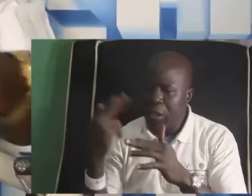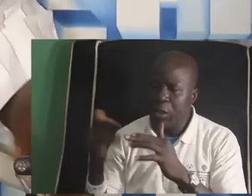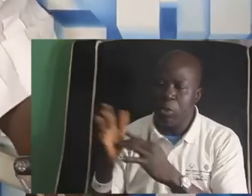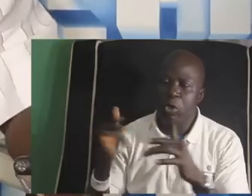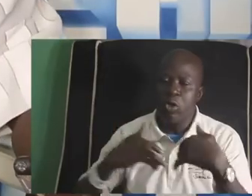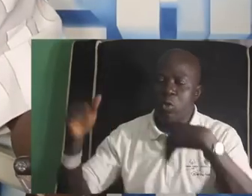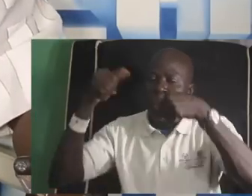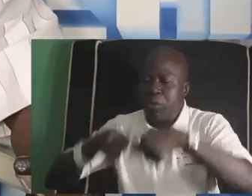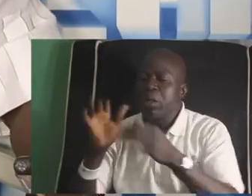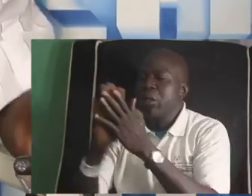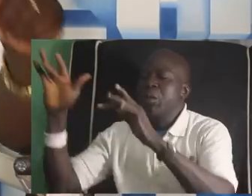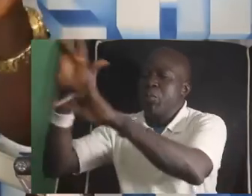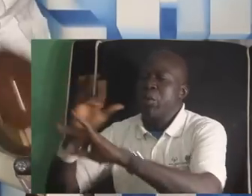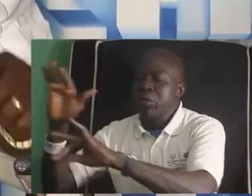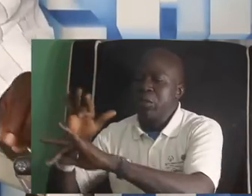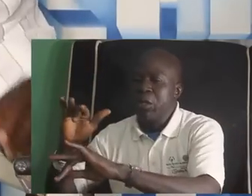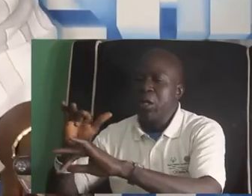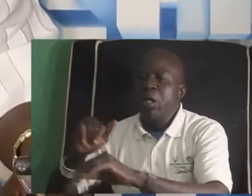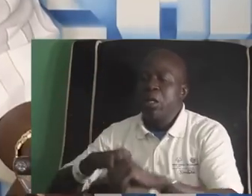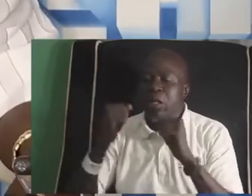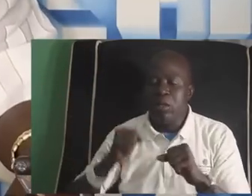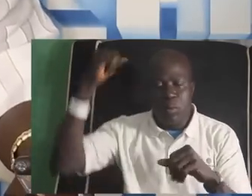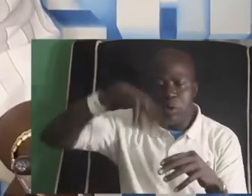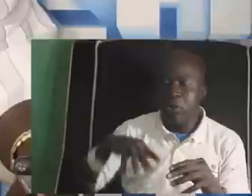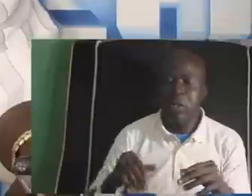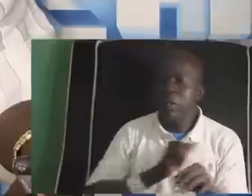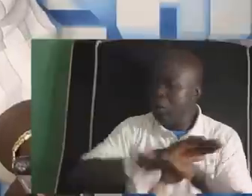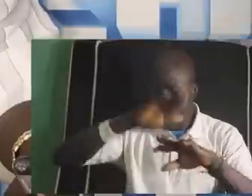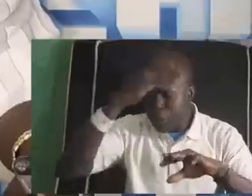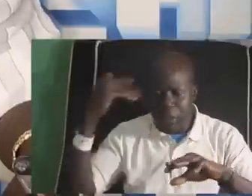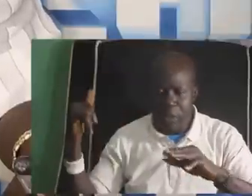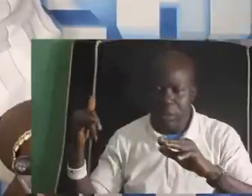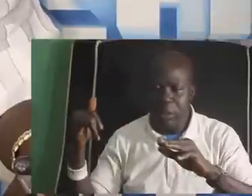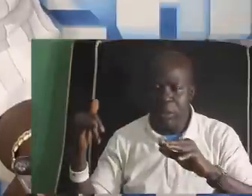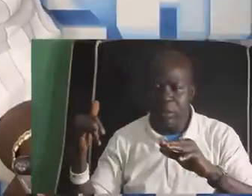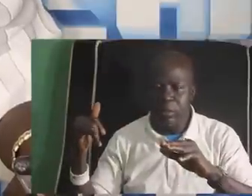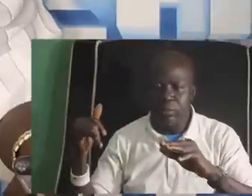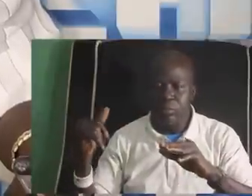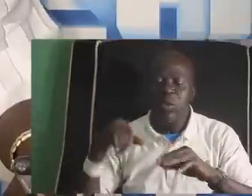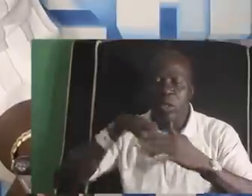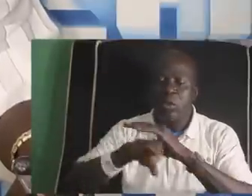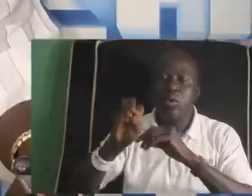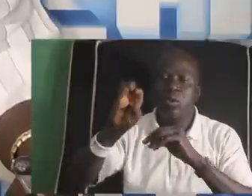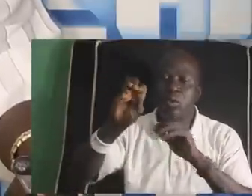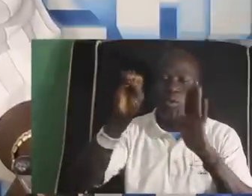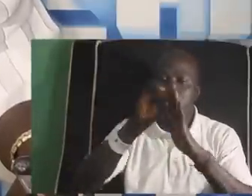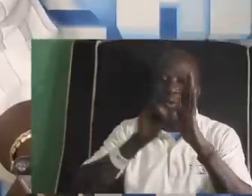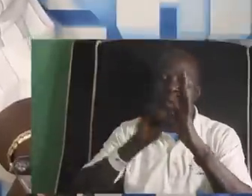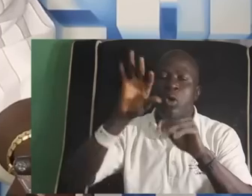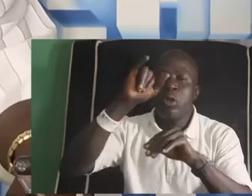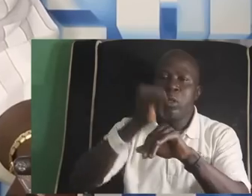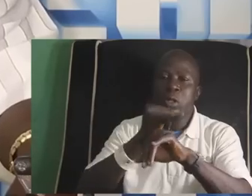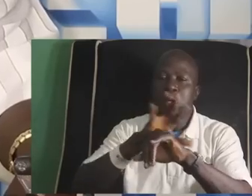ri anu gba. Amen. Of the mercy. By grace of God. E mo gba bi pe. Don't forget that. Ne Osogbo. Osogbo.